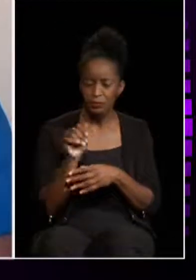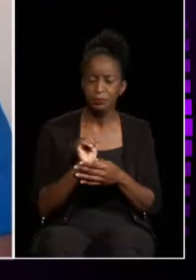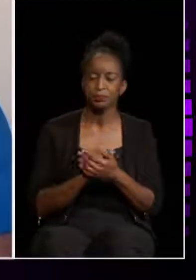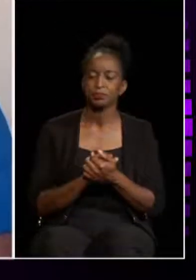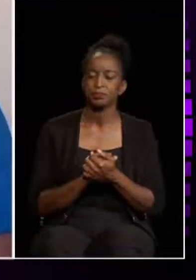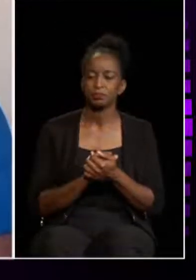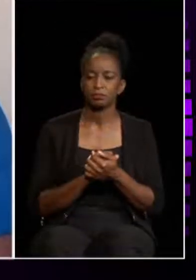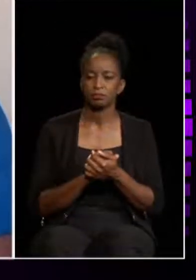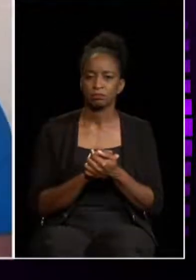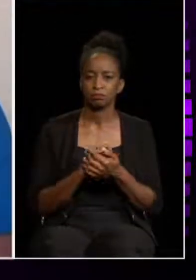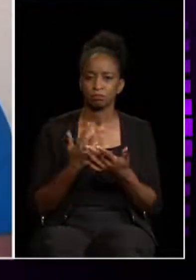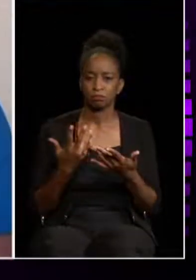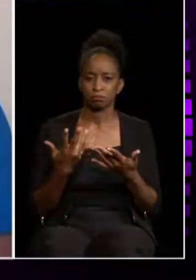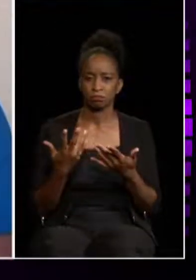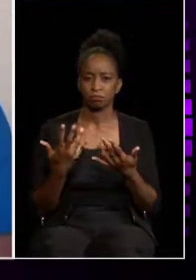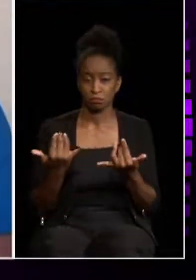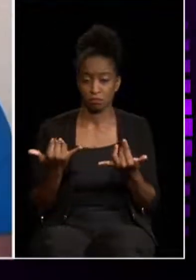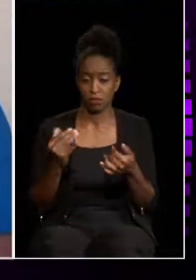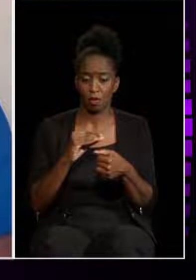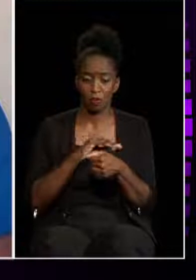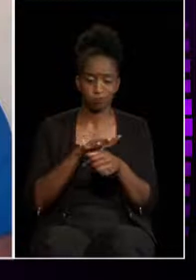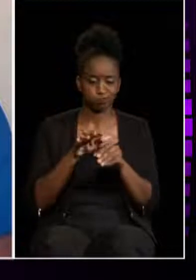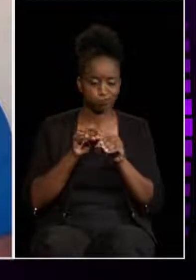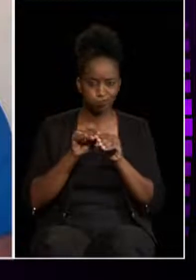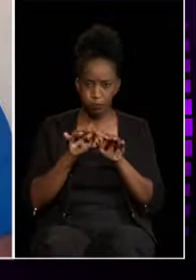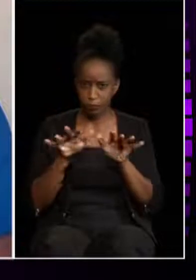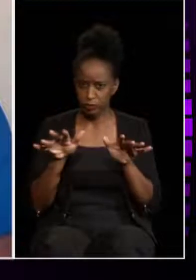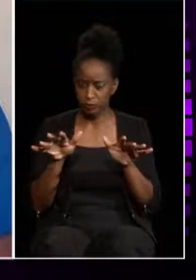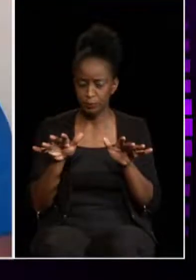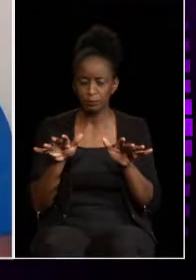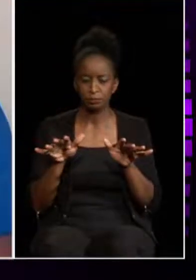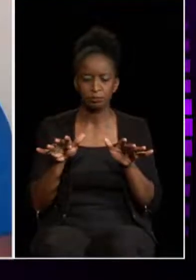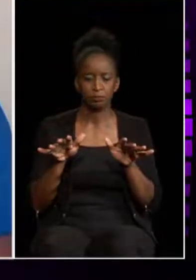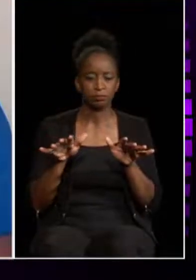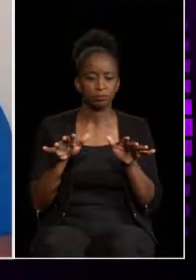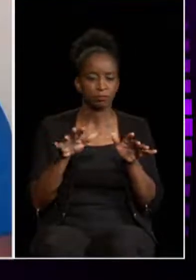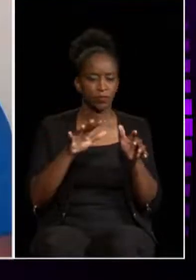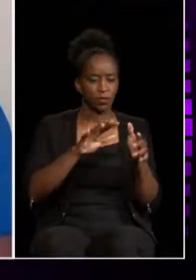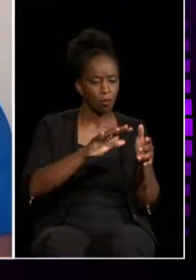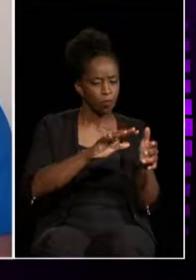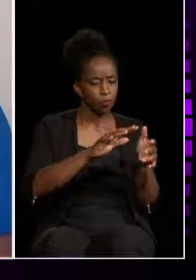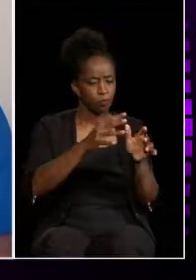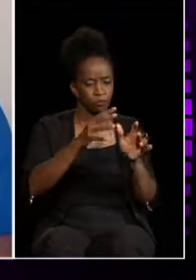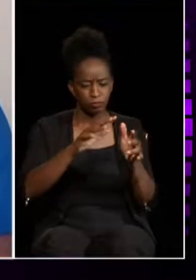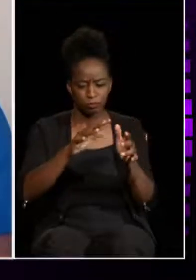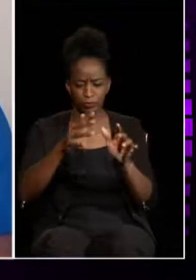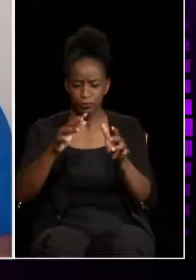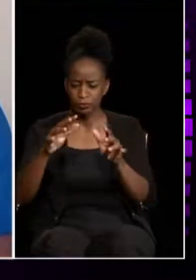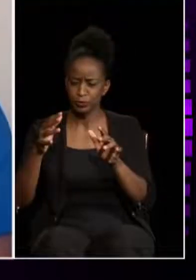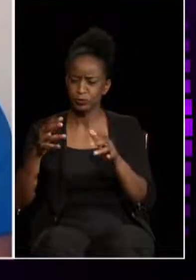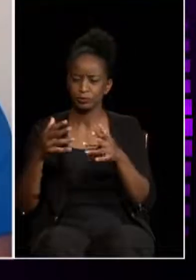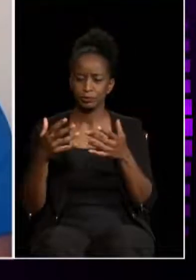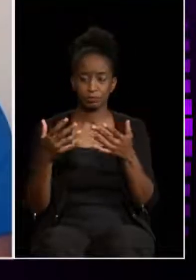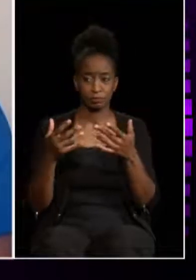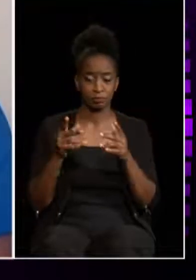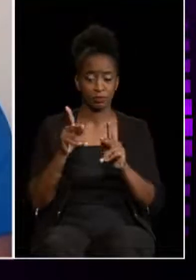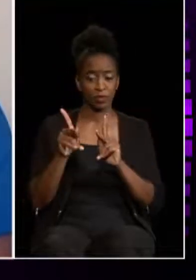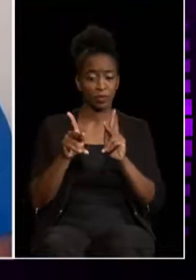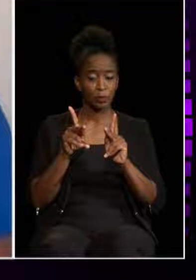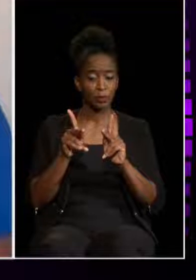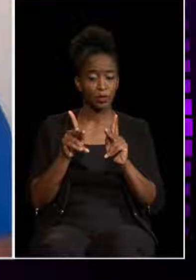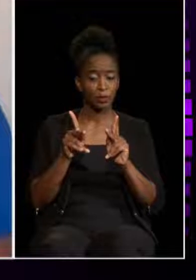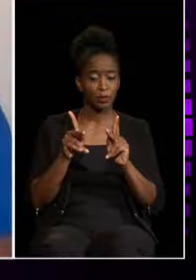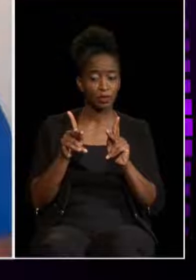and all of the fallout from it, have we been seeing an increase in people with serious mental health issues in